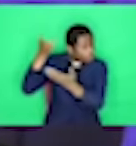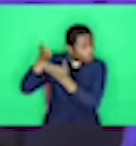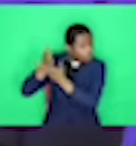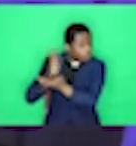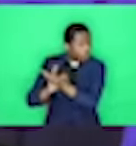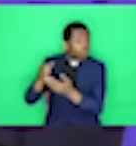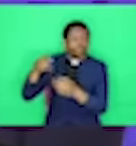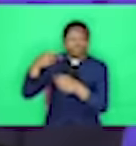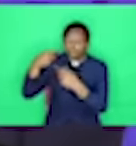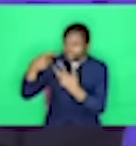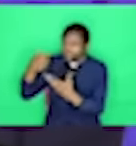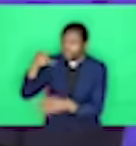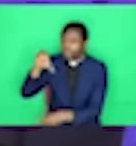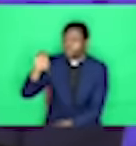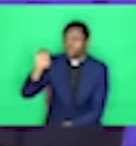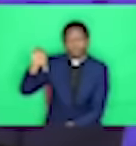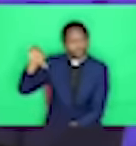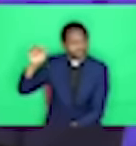leading the cocoa